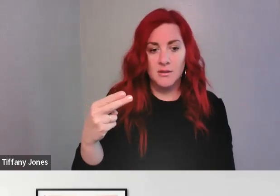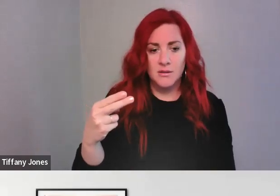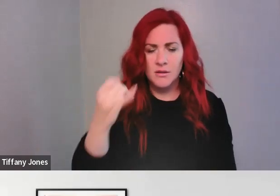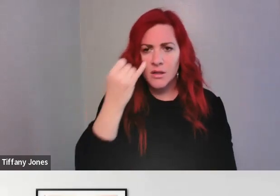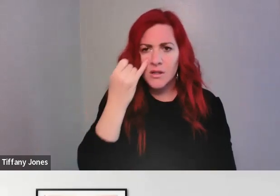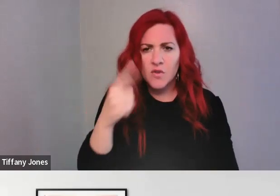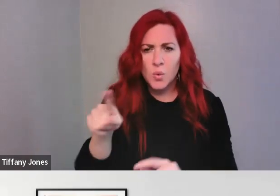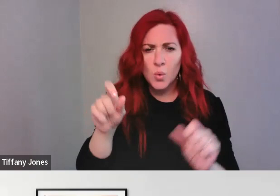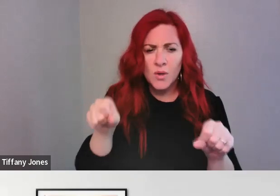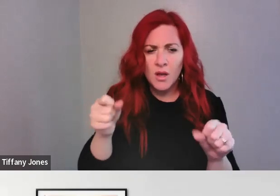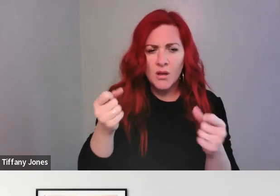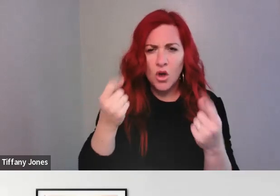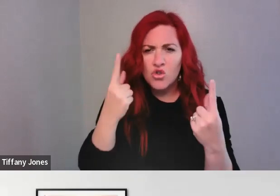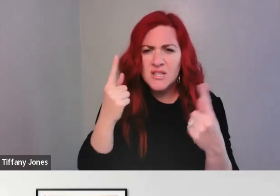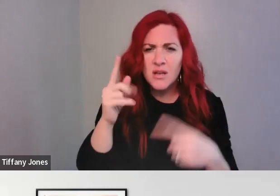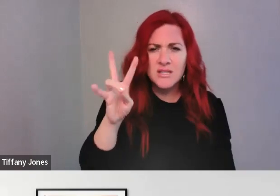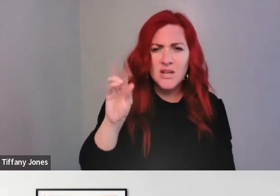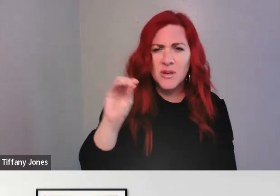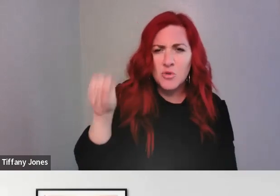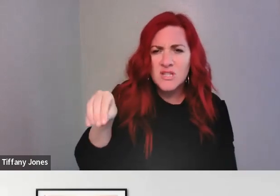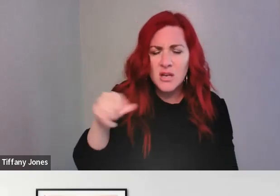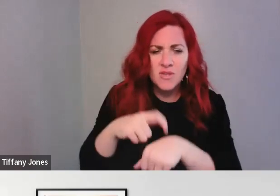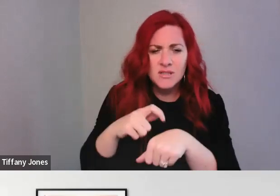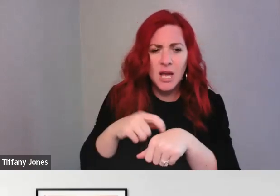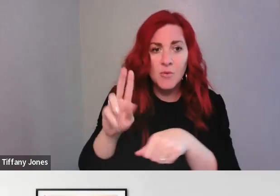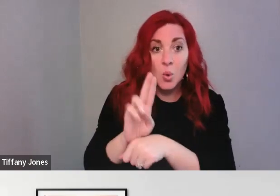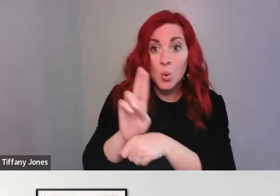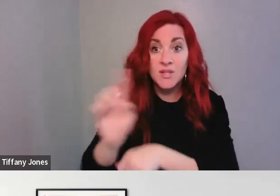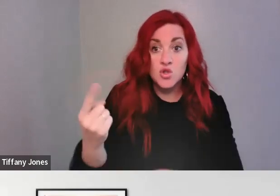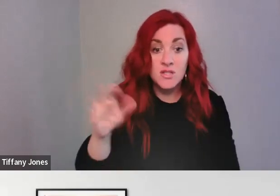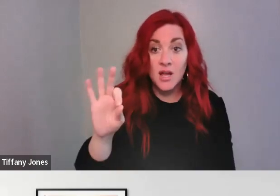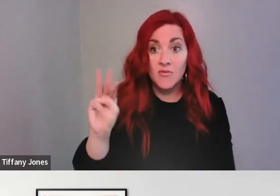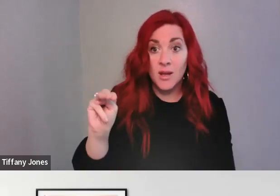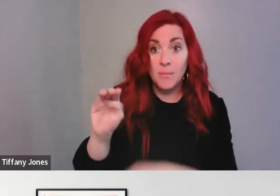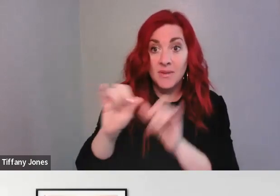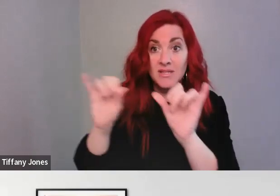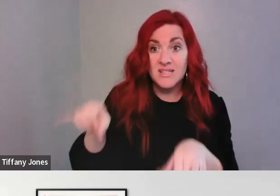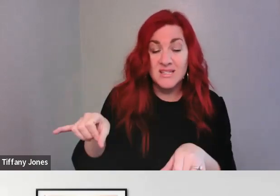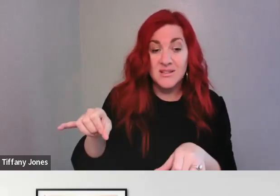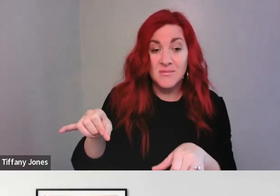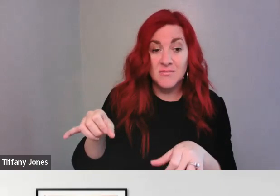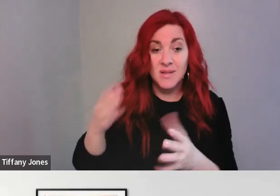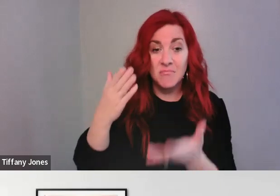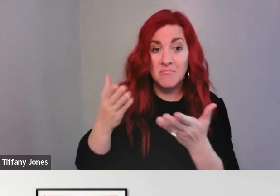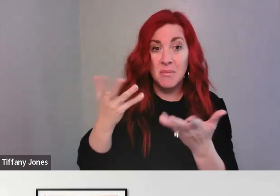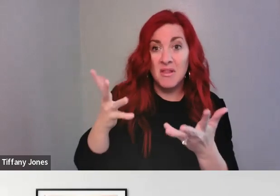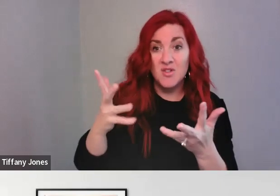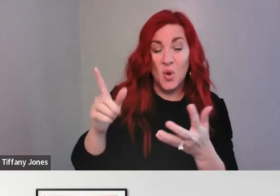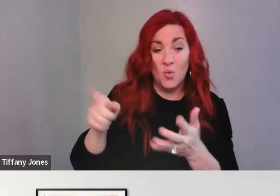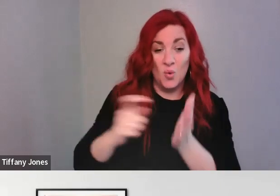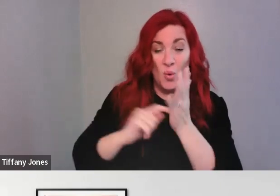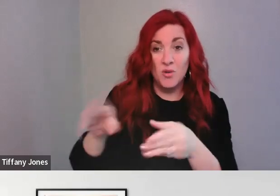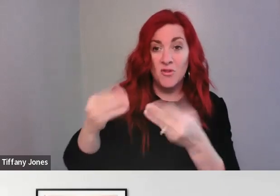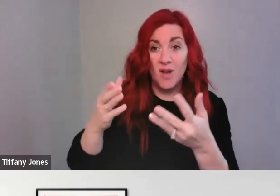on about 70% of the time using just an FM system, that might be all that we have to provide you under